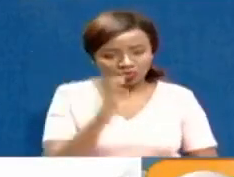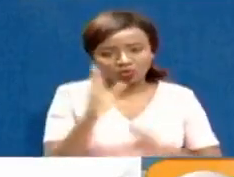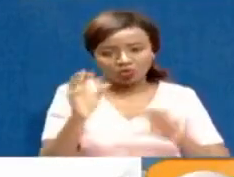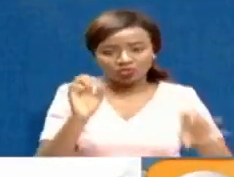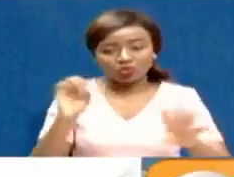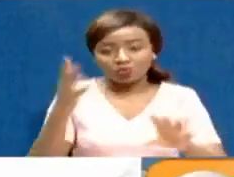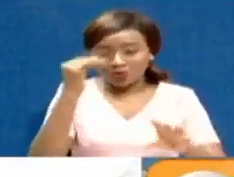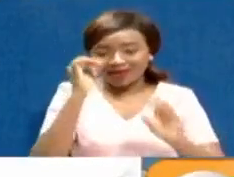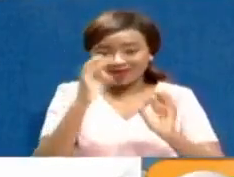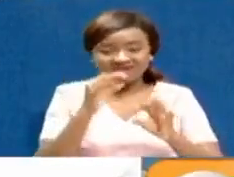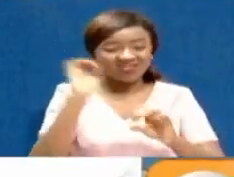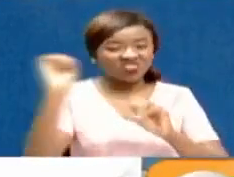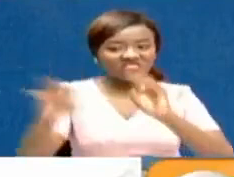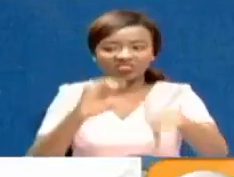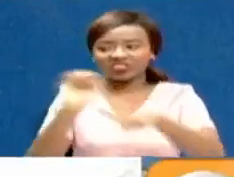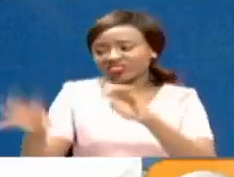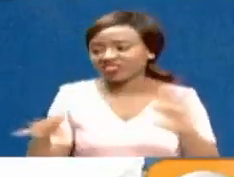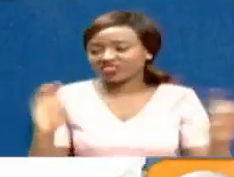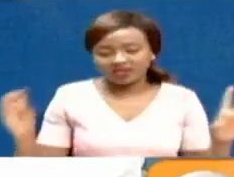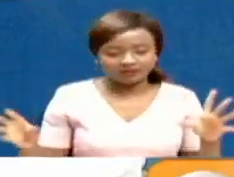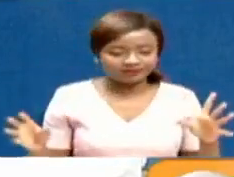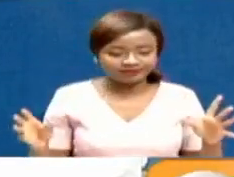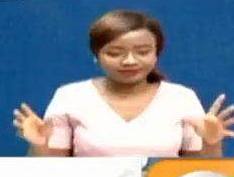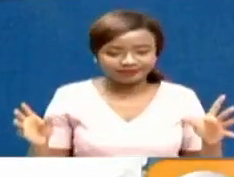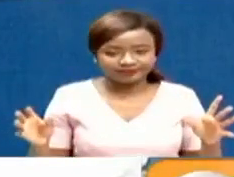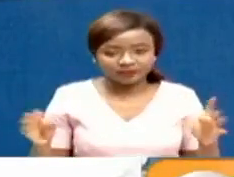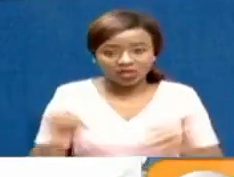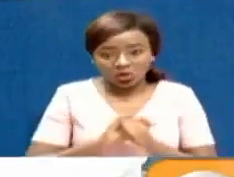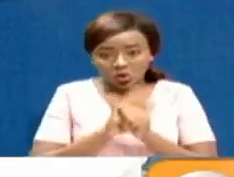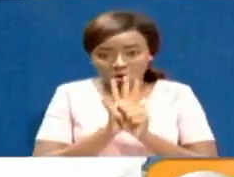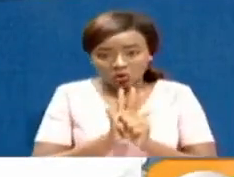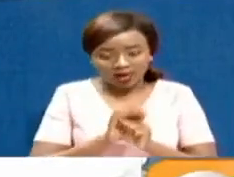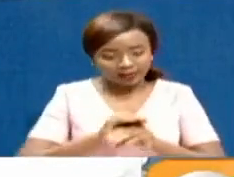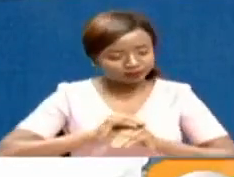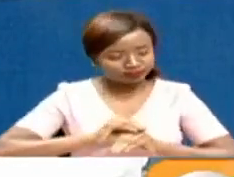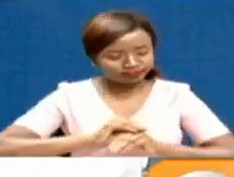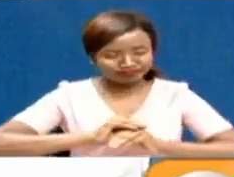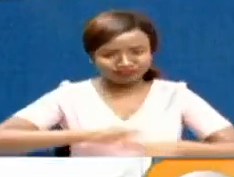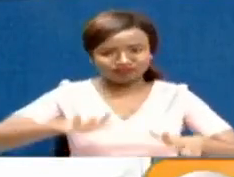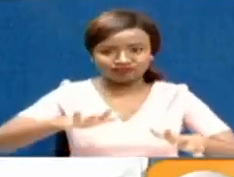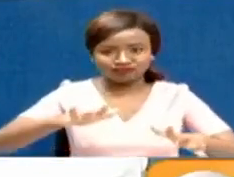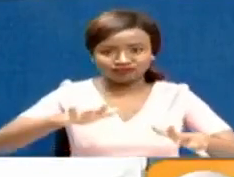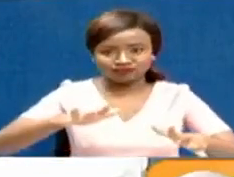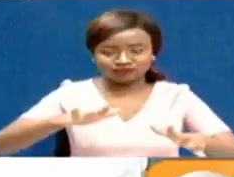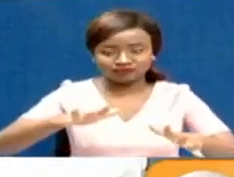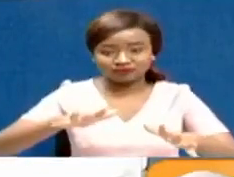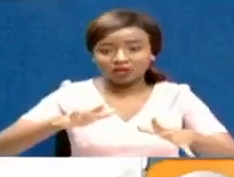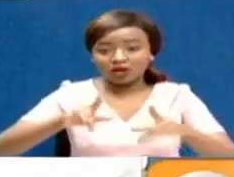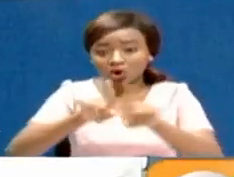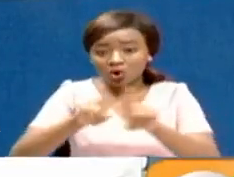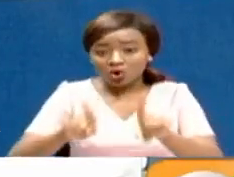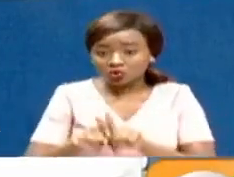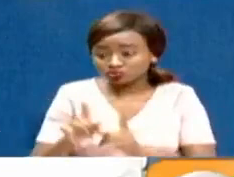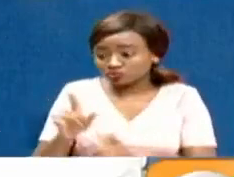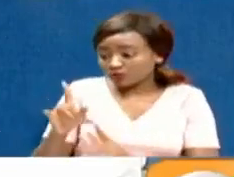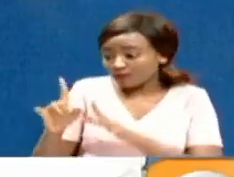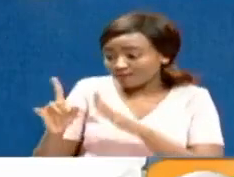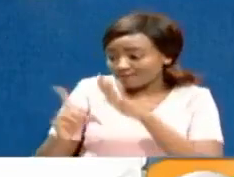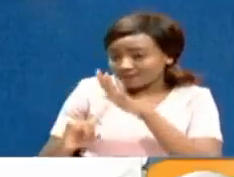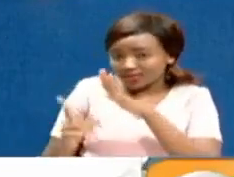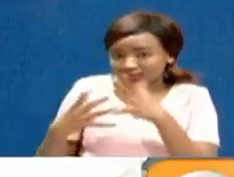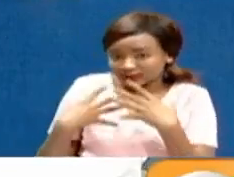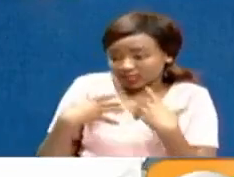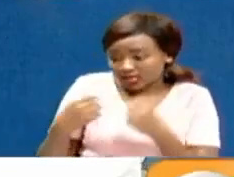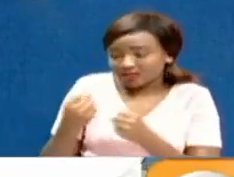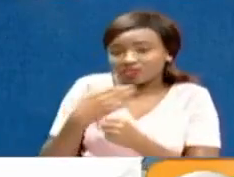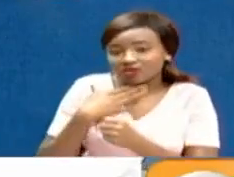increase the spread of coronavirus instead of curing it. Now, or rather curbing it. Health Ministry wants masks